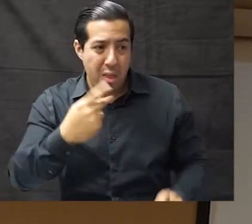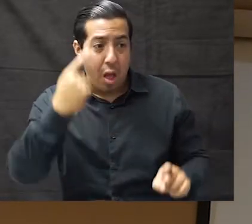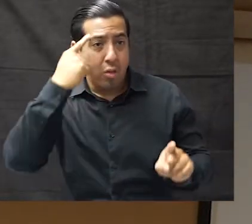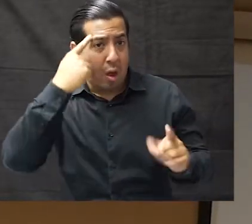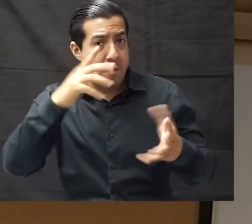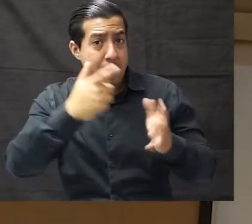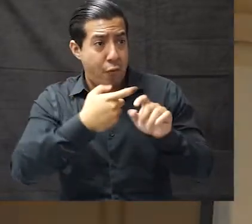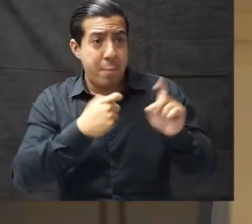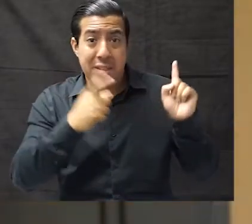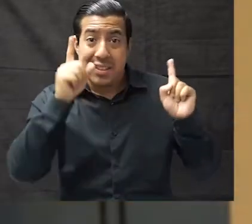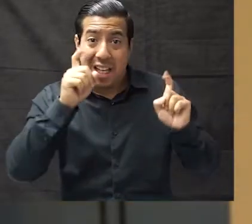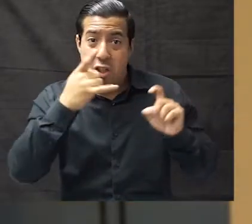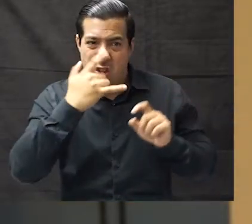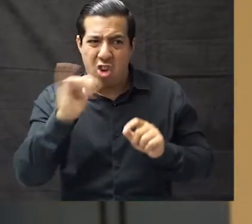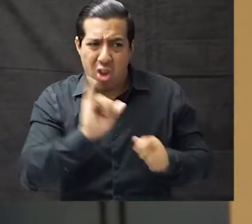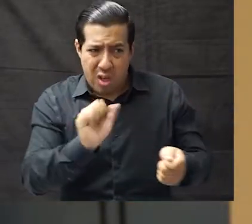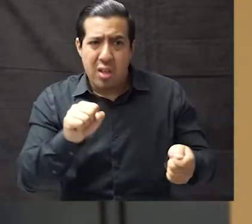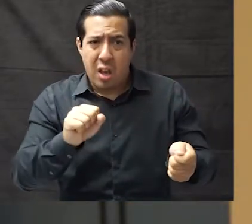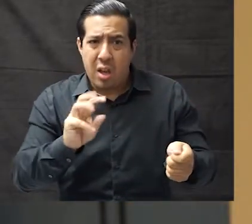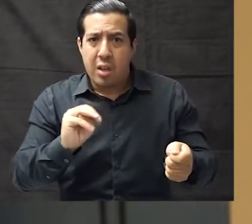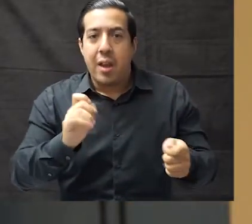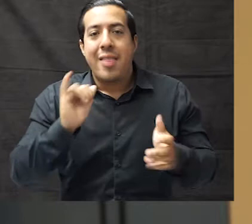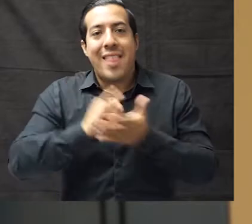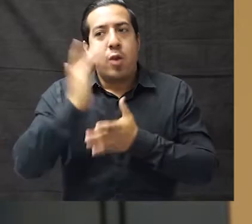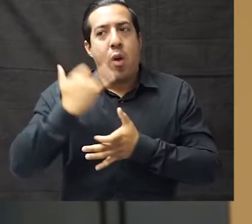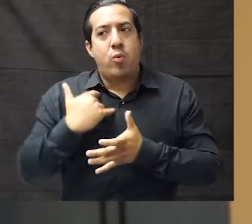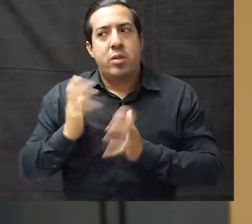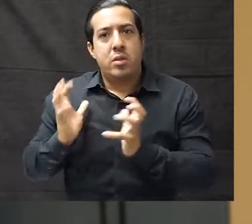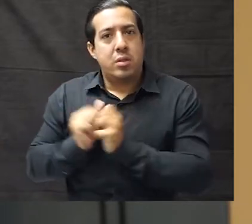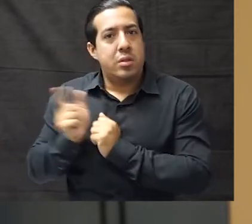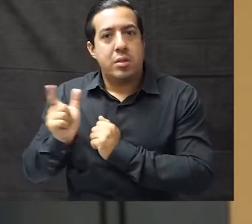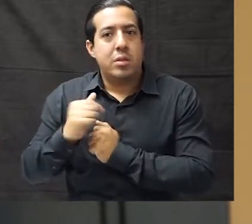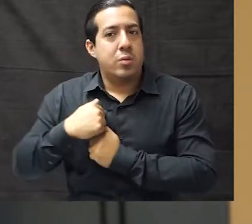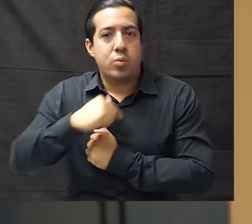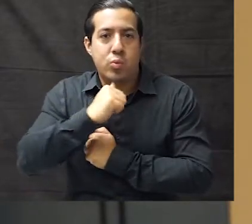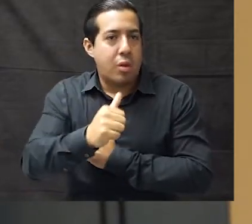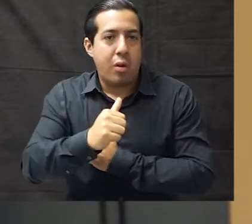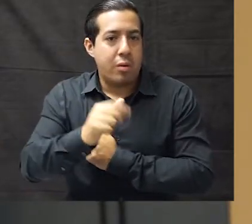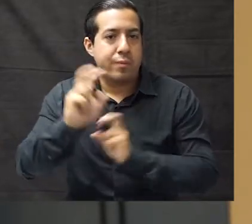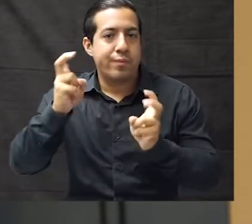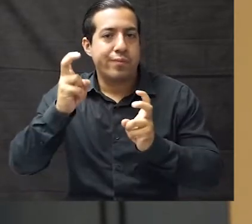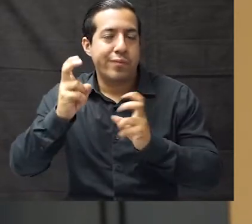Yes, ma'am. Yes. I noticed you're using